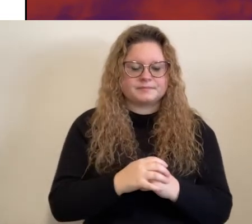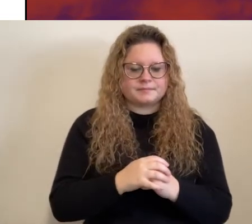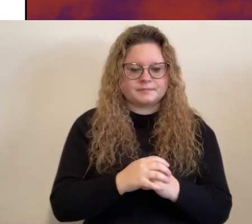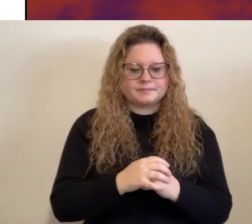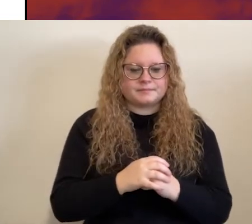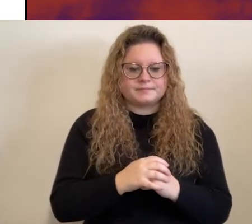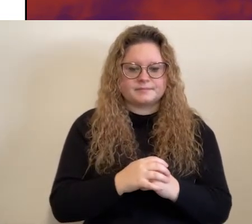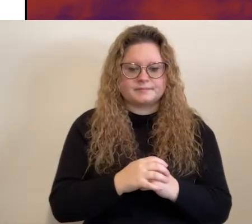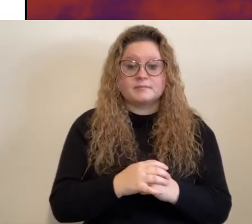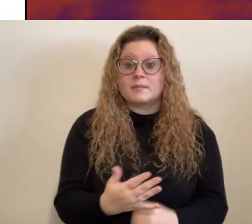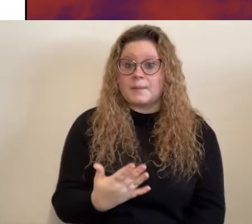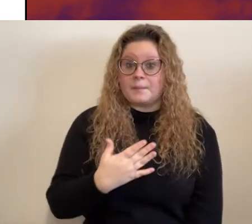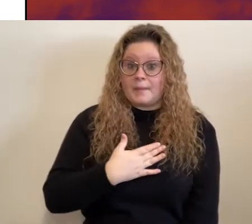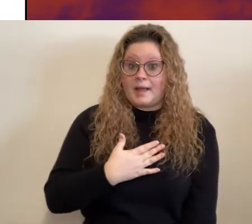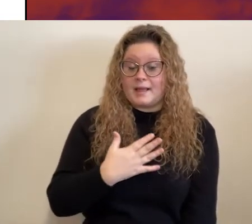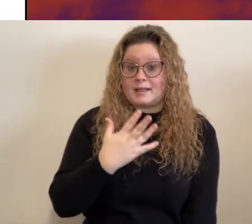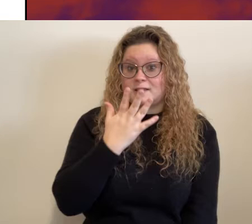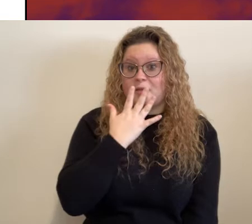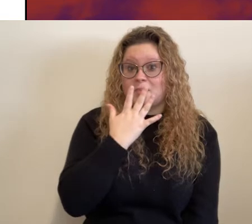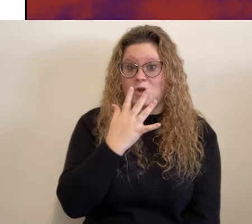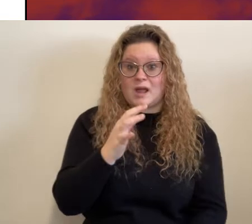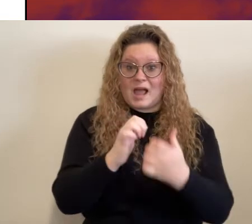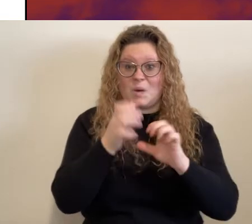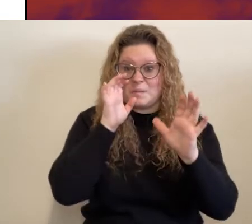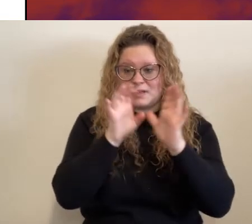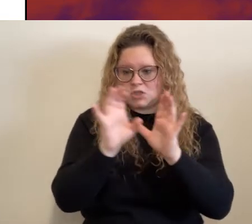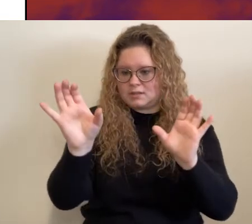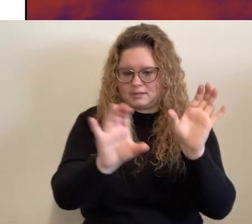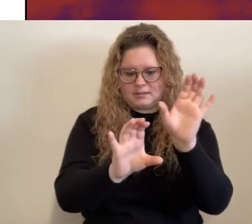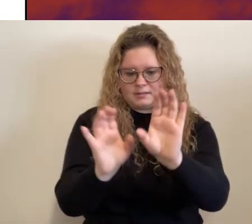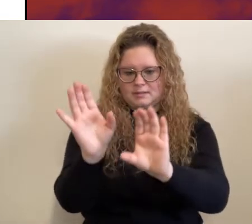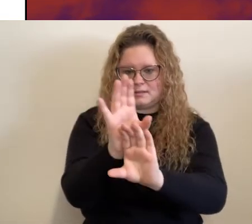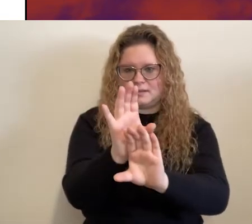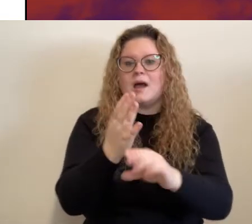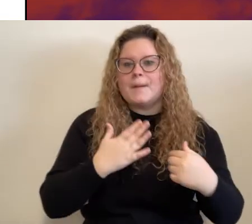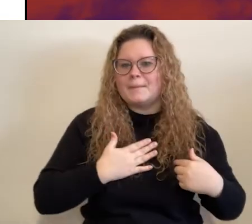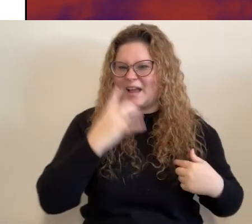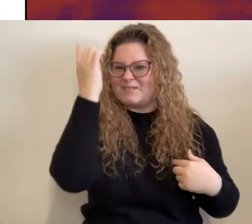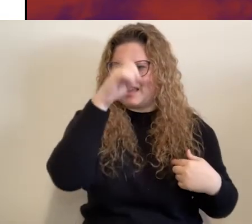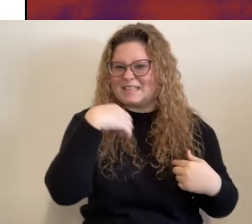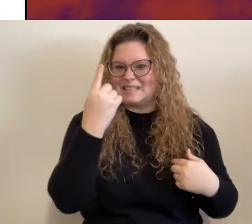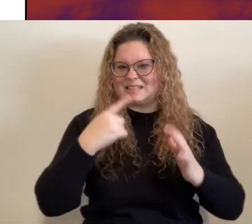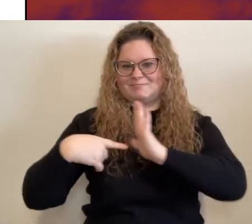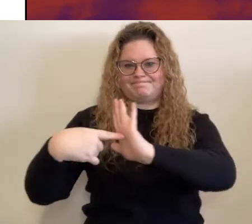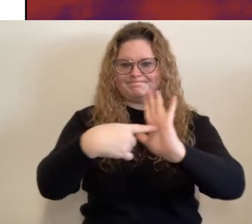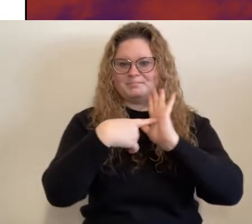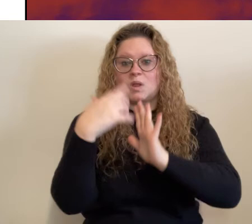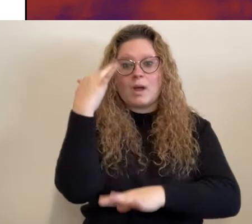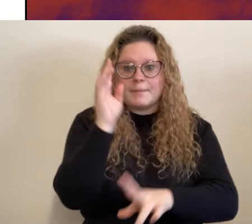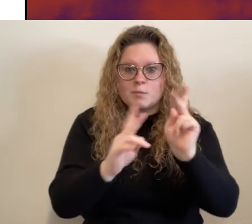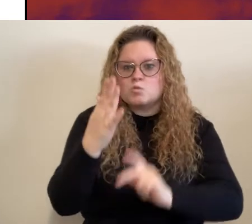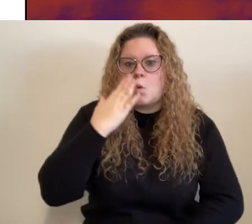my specific coloring, the way that I position things, and I make sure that, like, my face is on most things, people know that it's